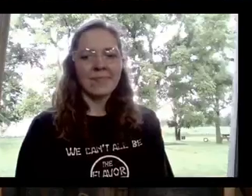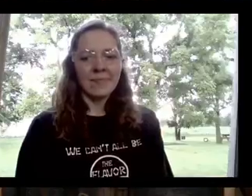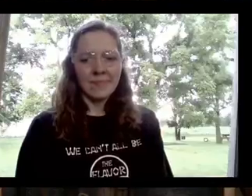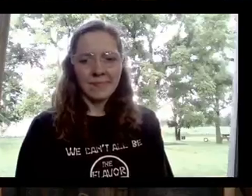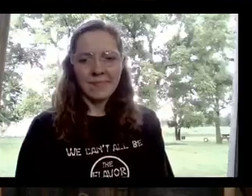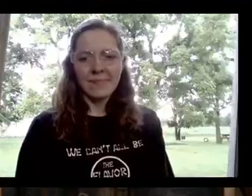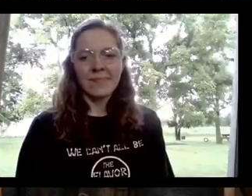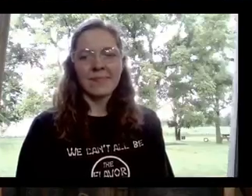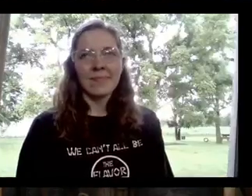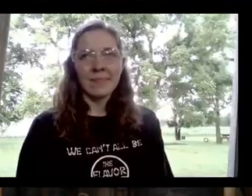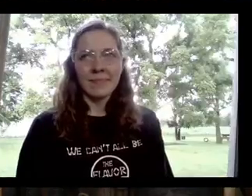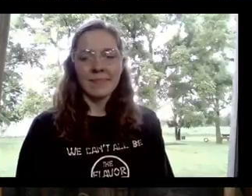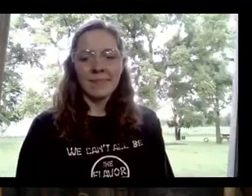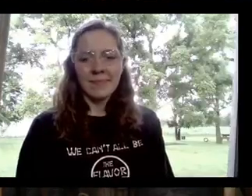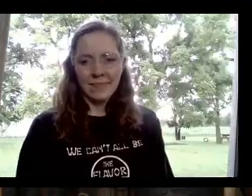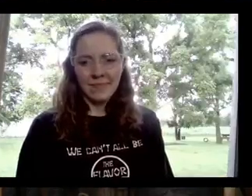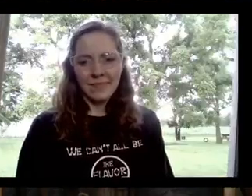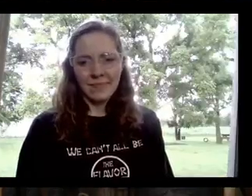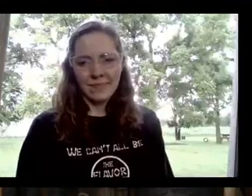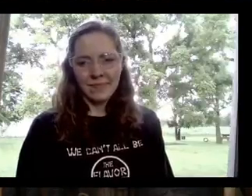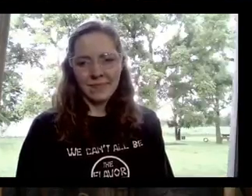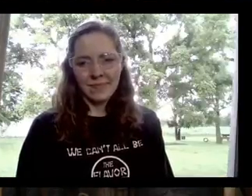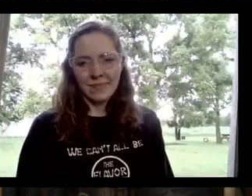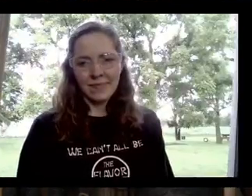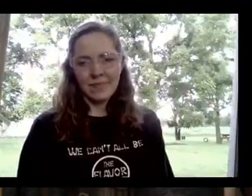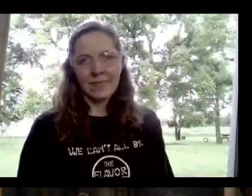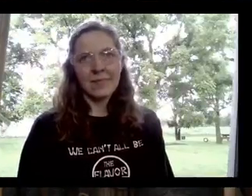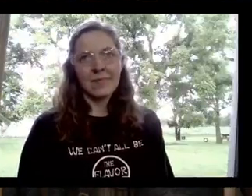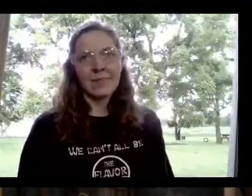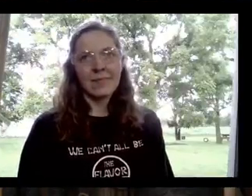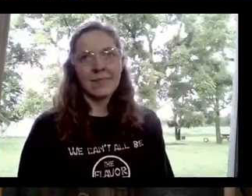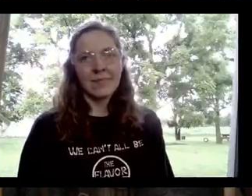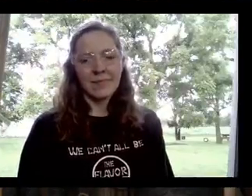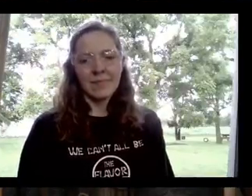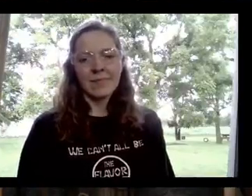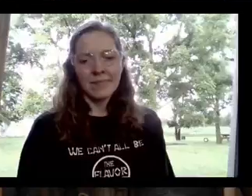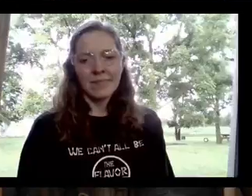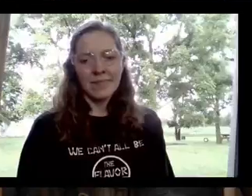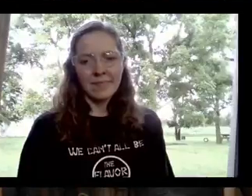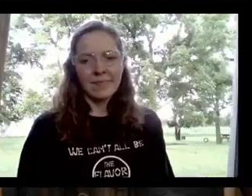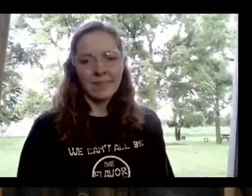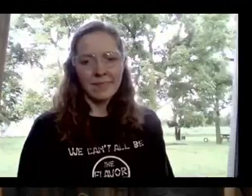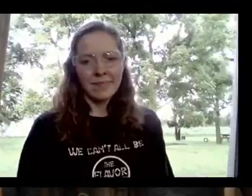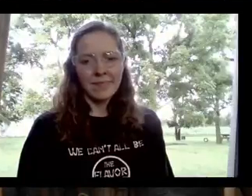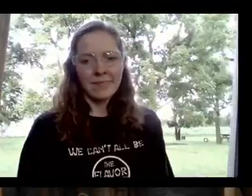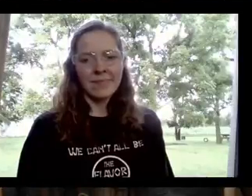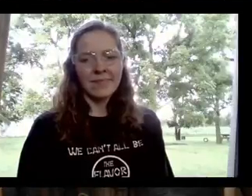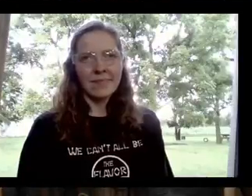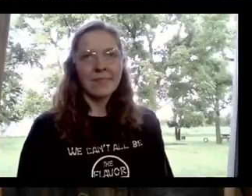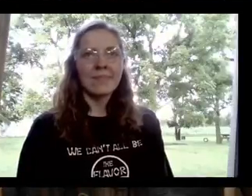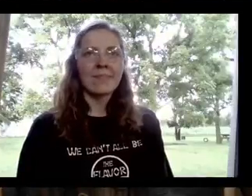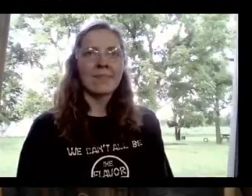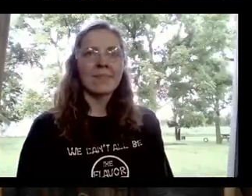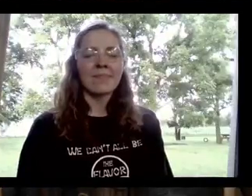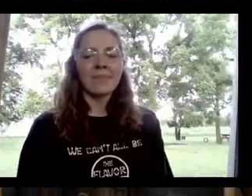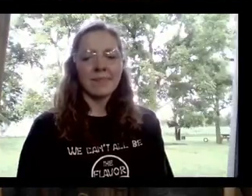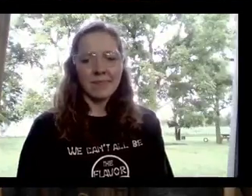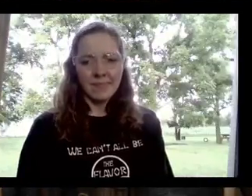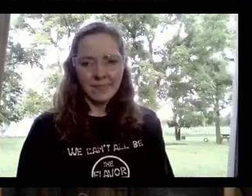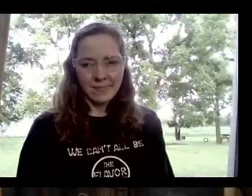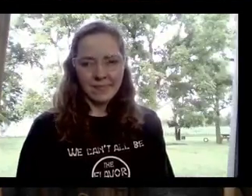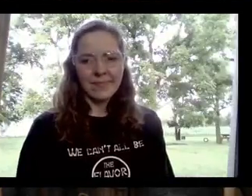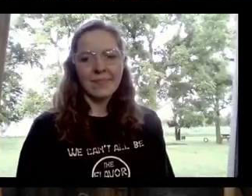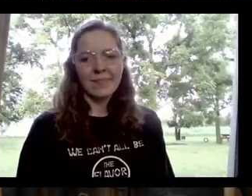supporters over the last few months. Less the people who are supporting in this stream, you'll be in next stream. You'll have a nice another honorable mention